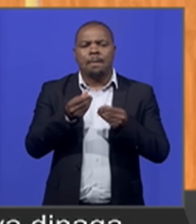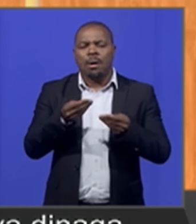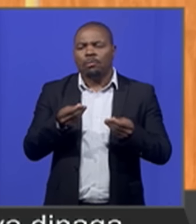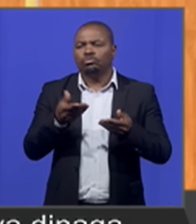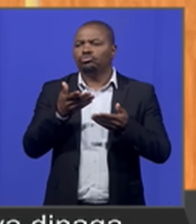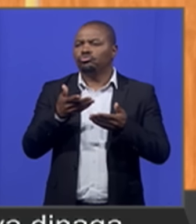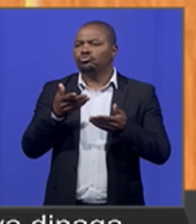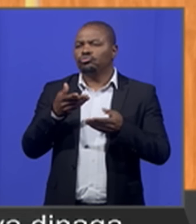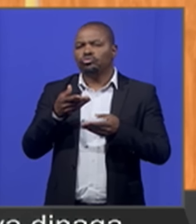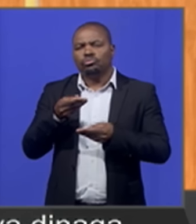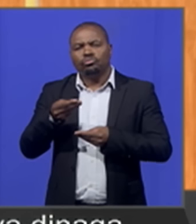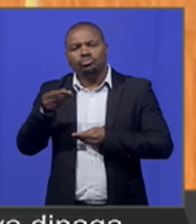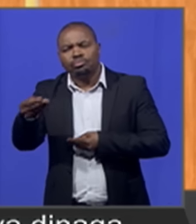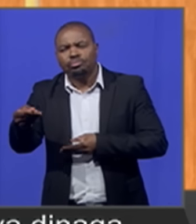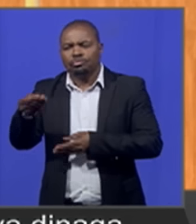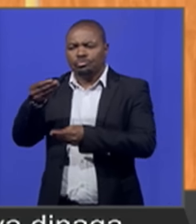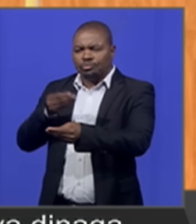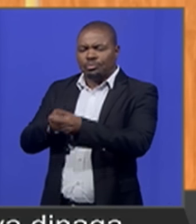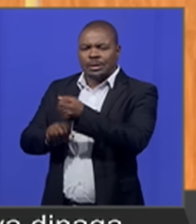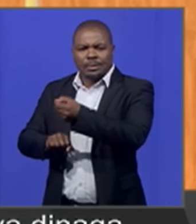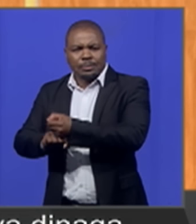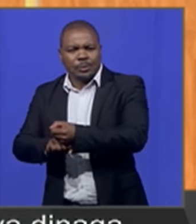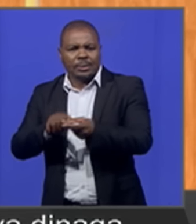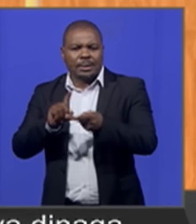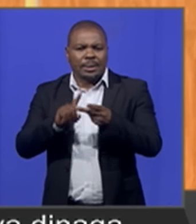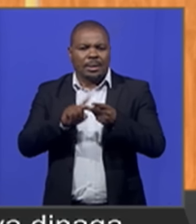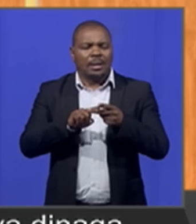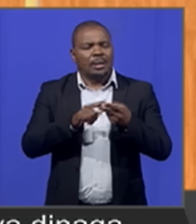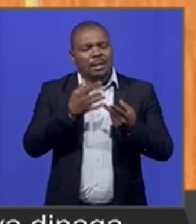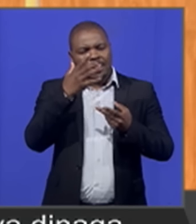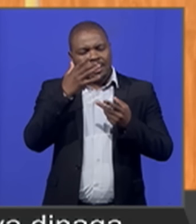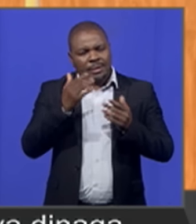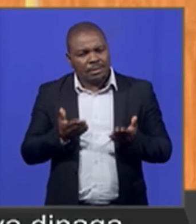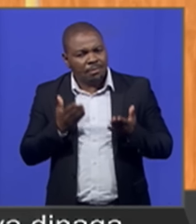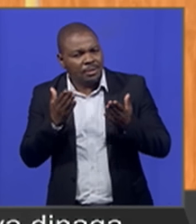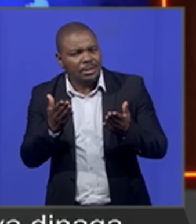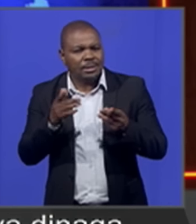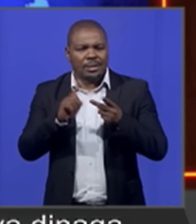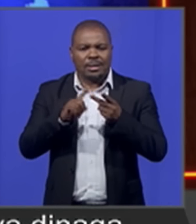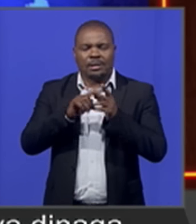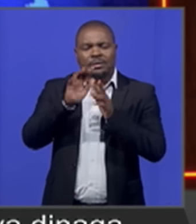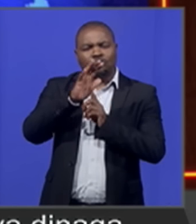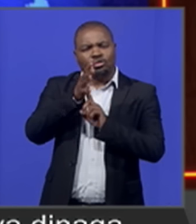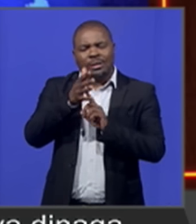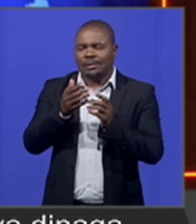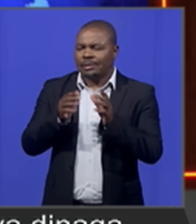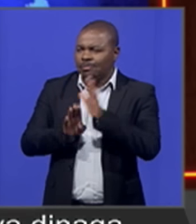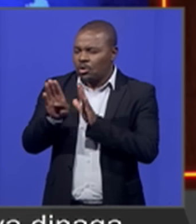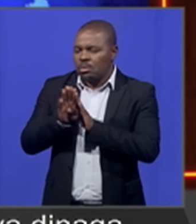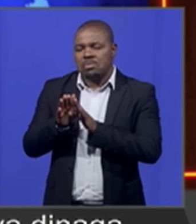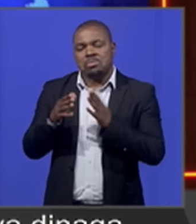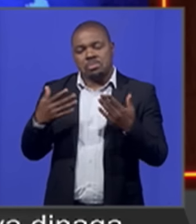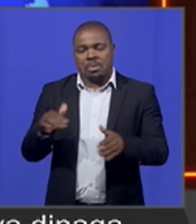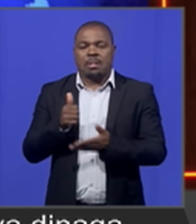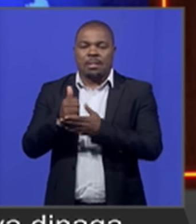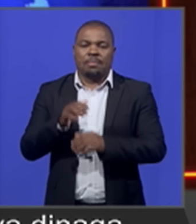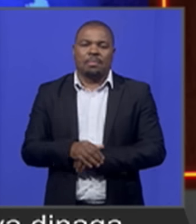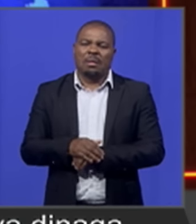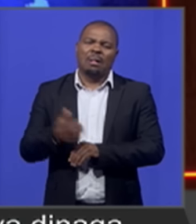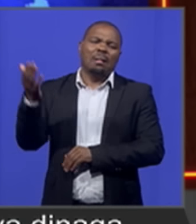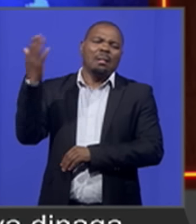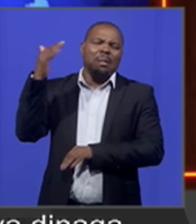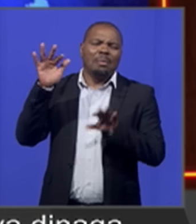support the delivery of public services and infrastructure development. Go na le boipiletšo bjo e le go kgale bo